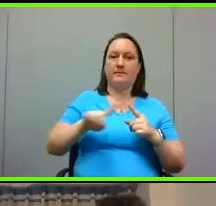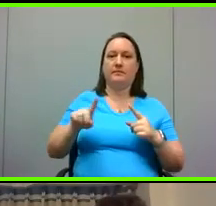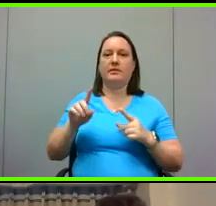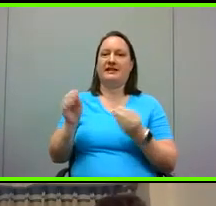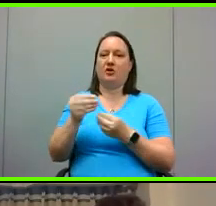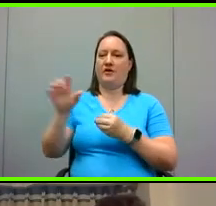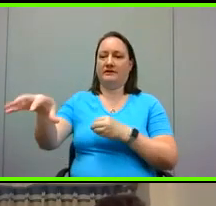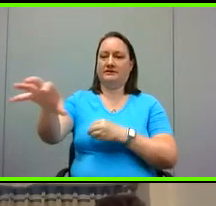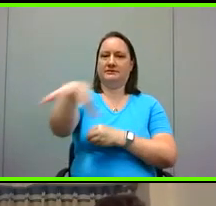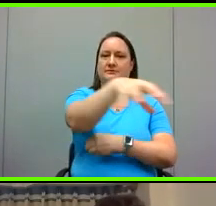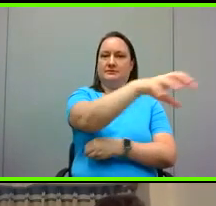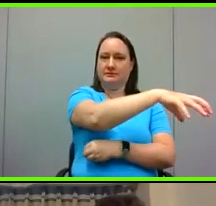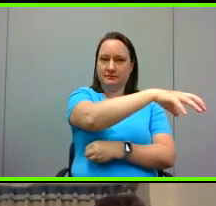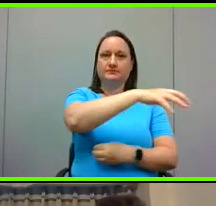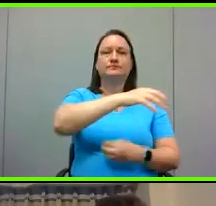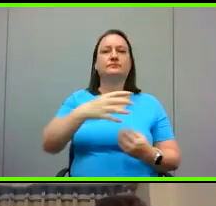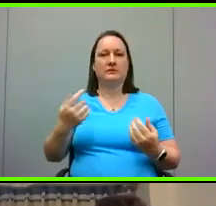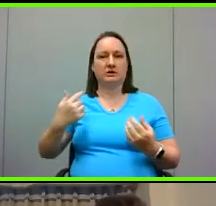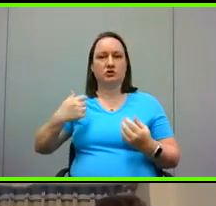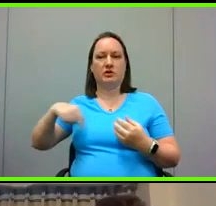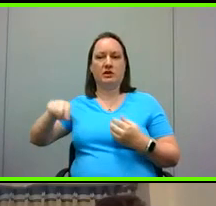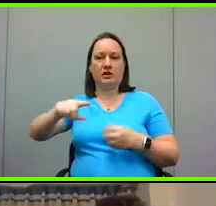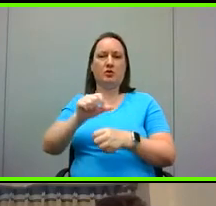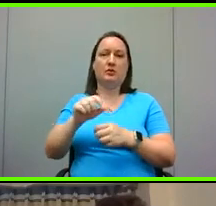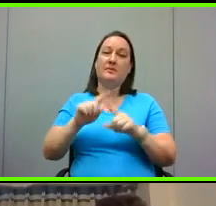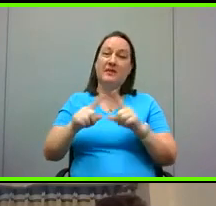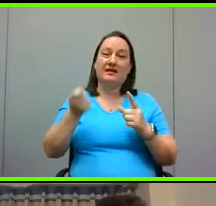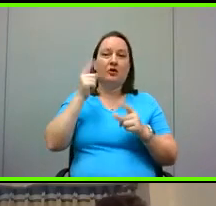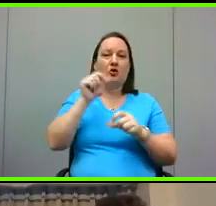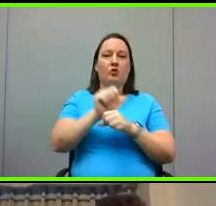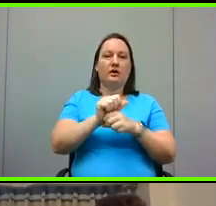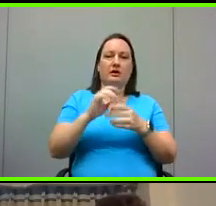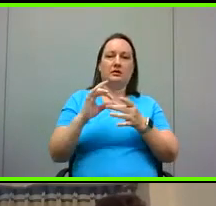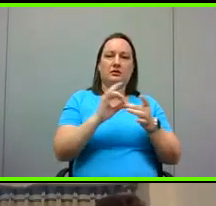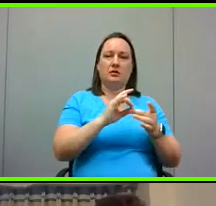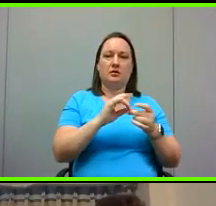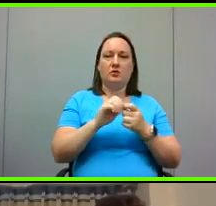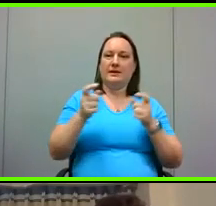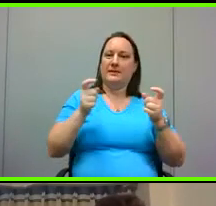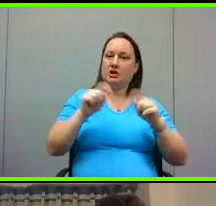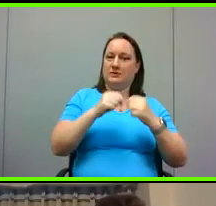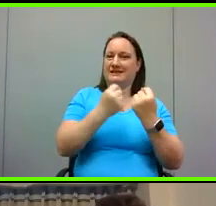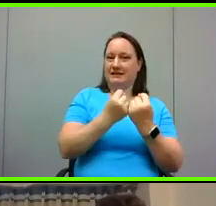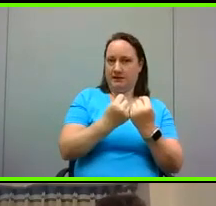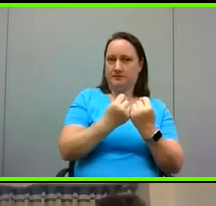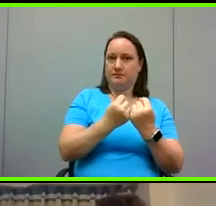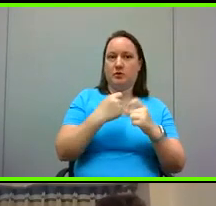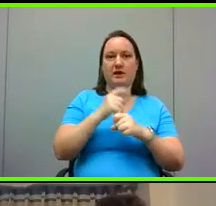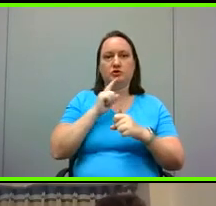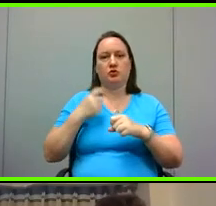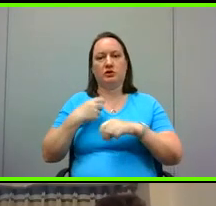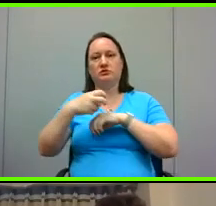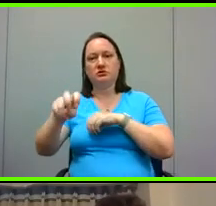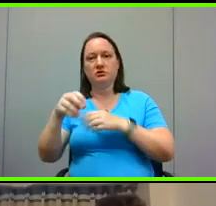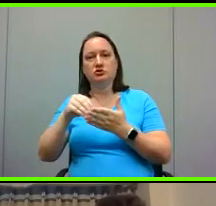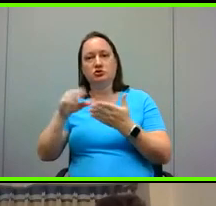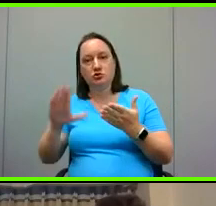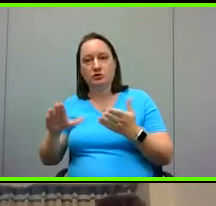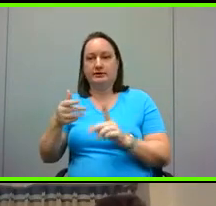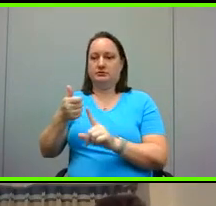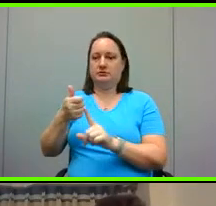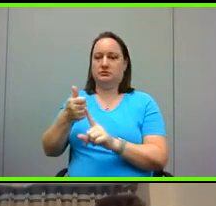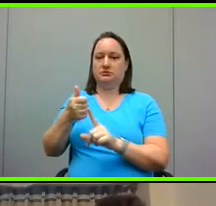counseling management team at WWRC to make sure that we are transitioning our students back in the center,